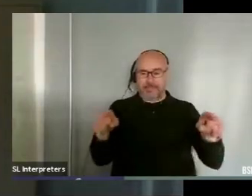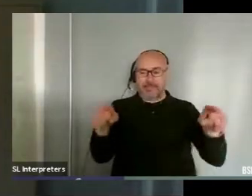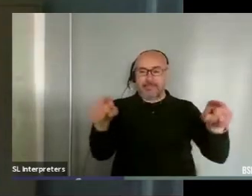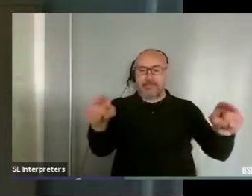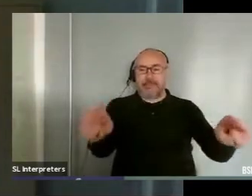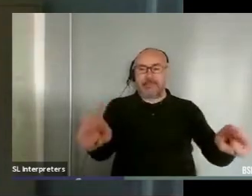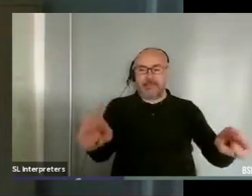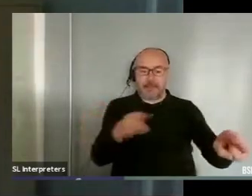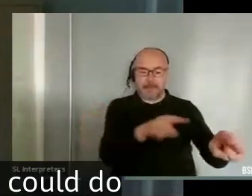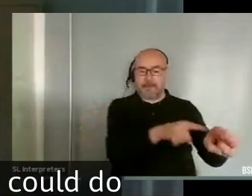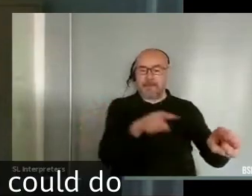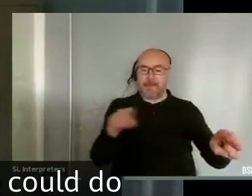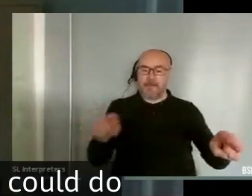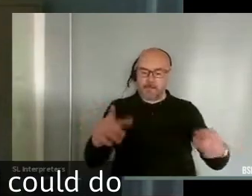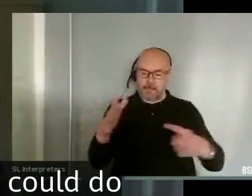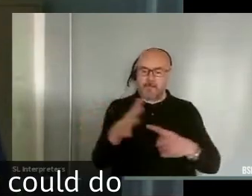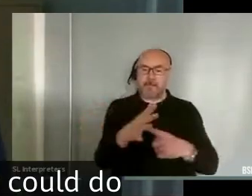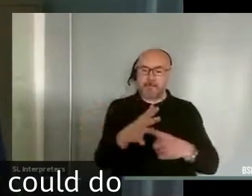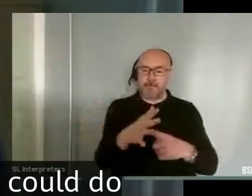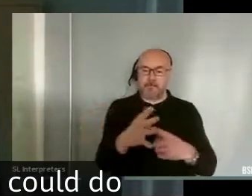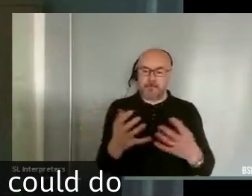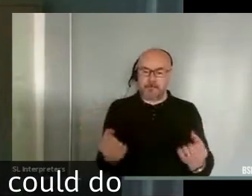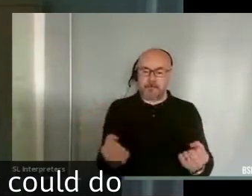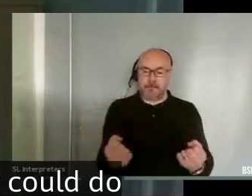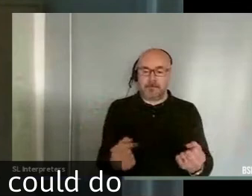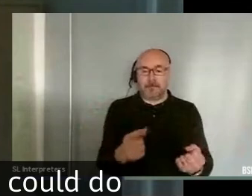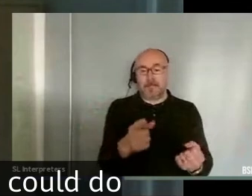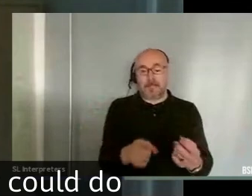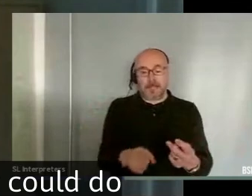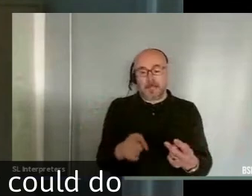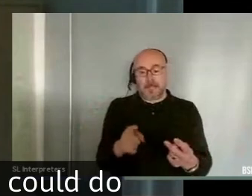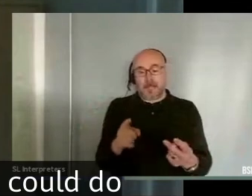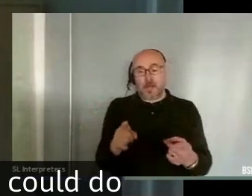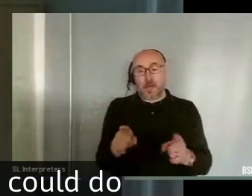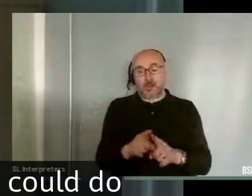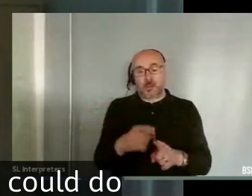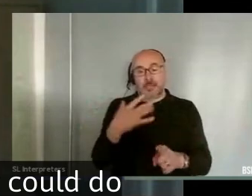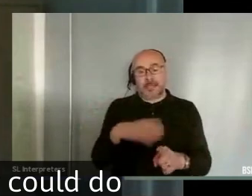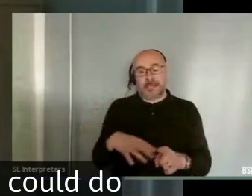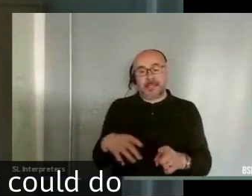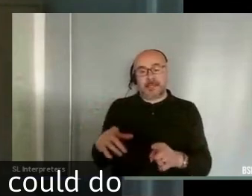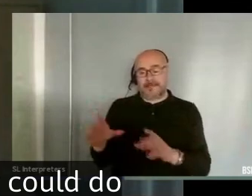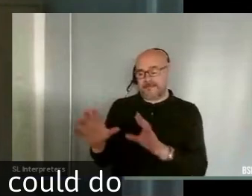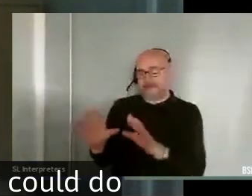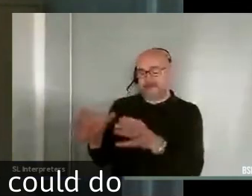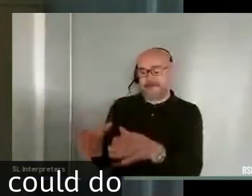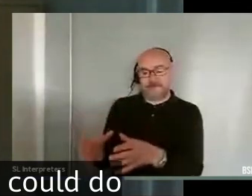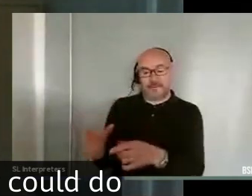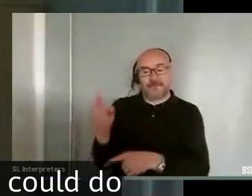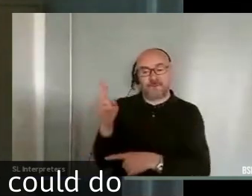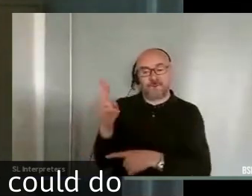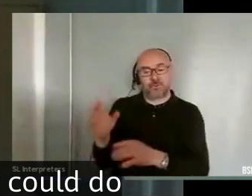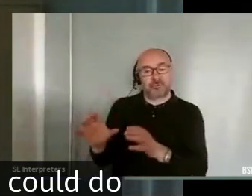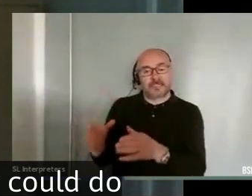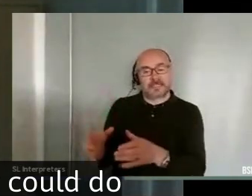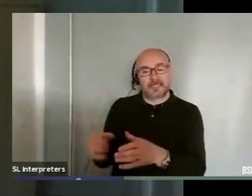equal importance. The other thing that I think the sector could do to help us is to support a collective